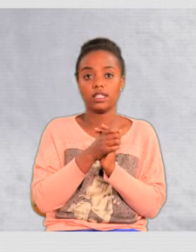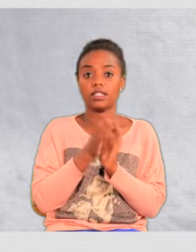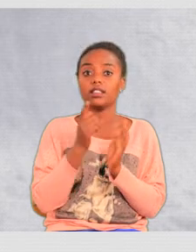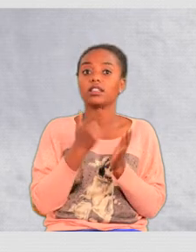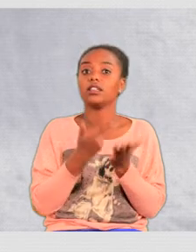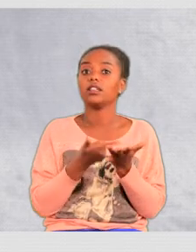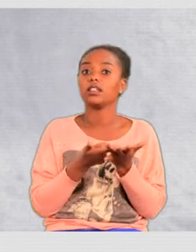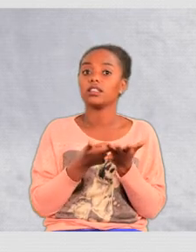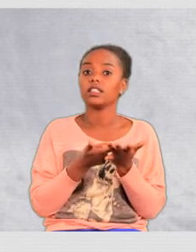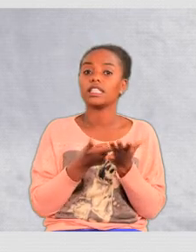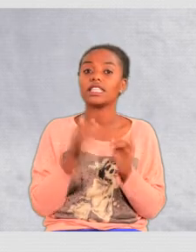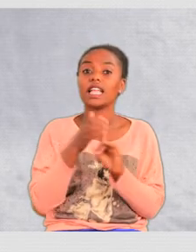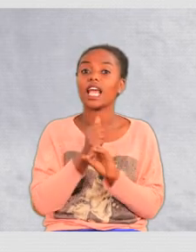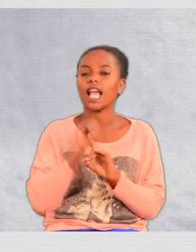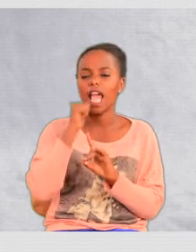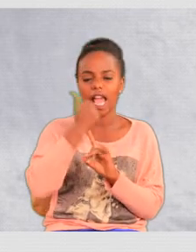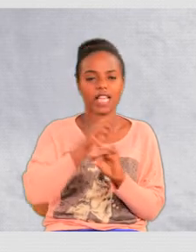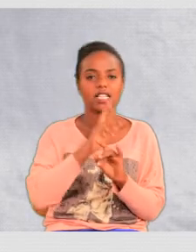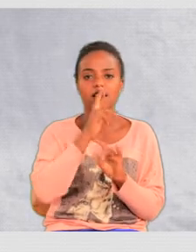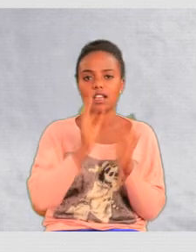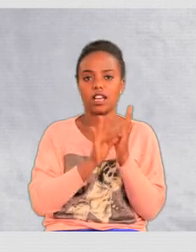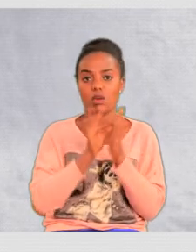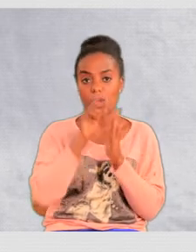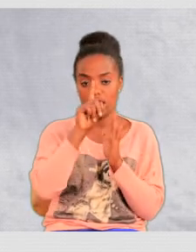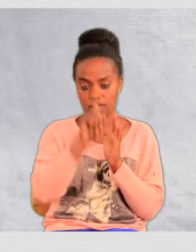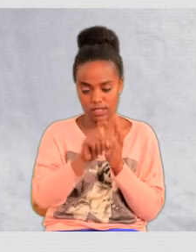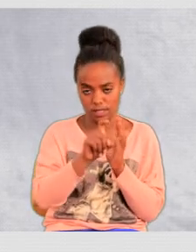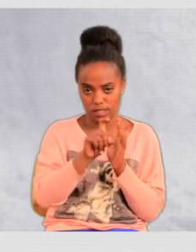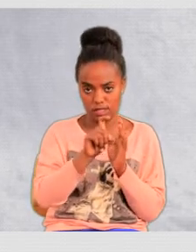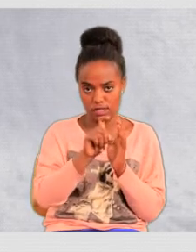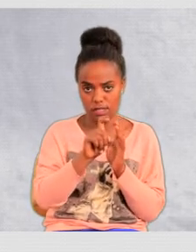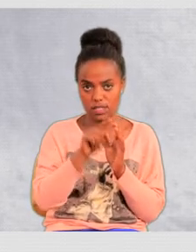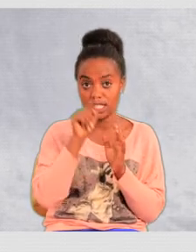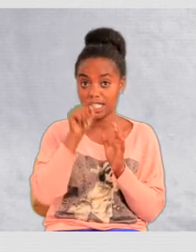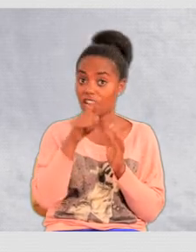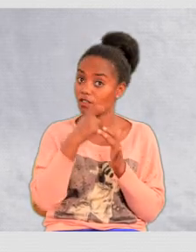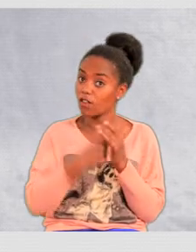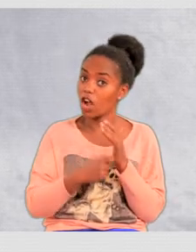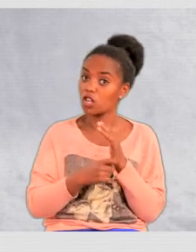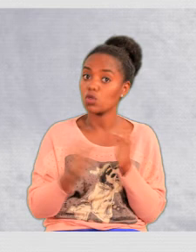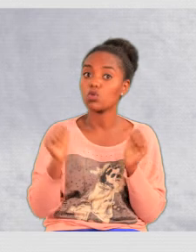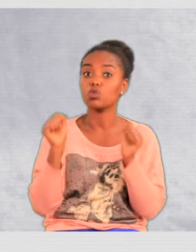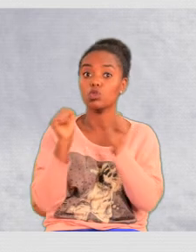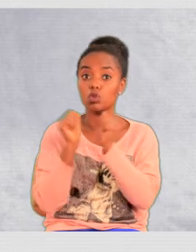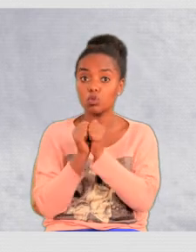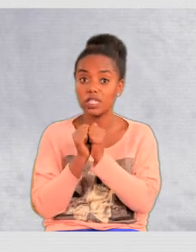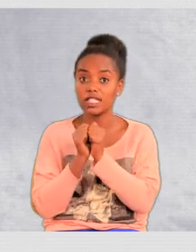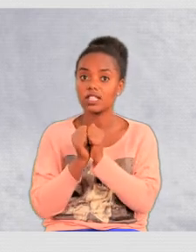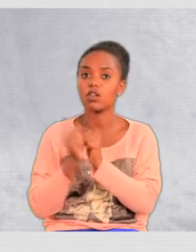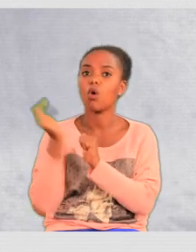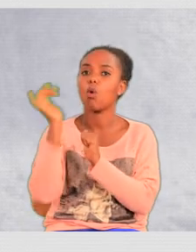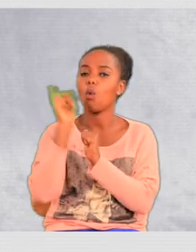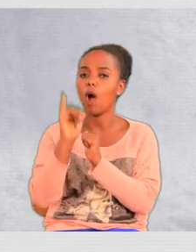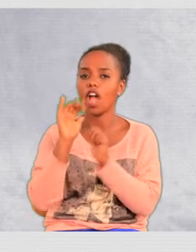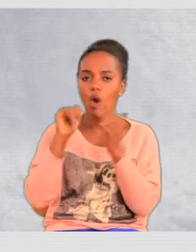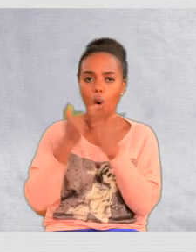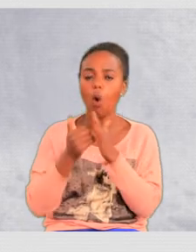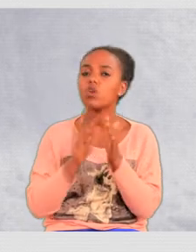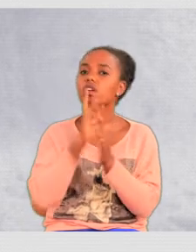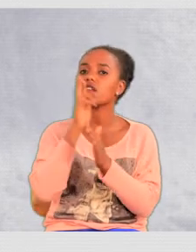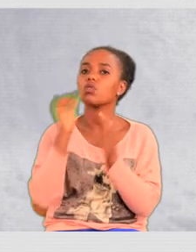Here, take any real number x, that value will stand with all y, so that